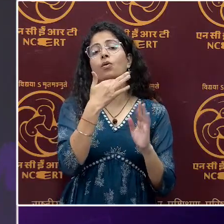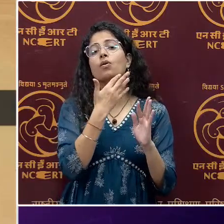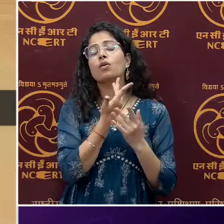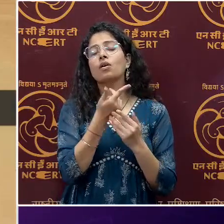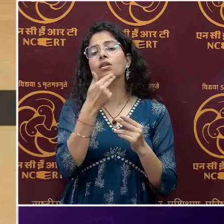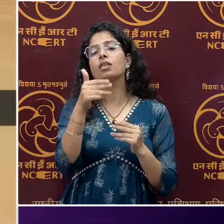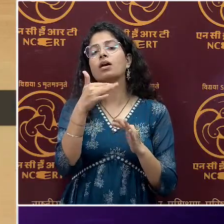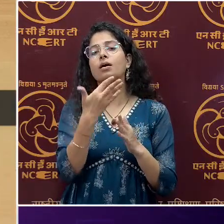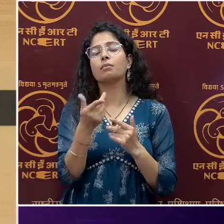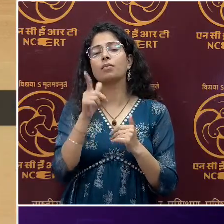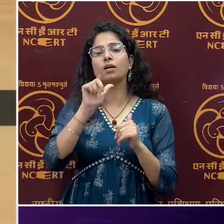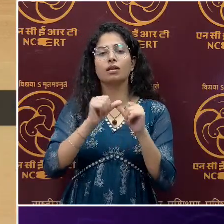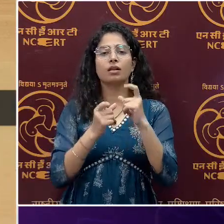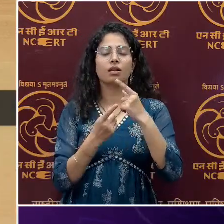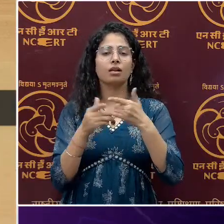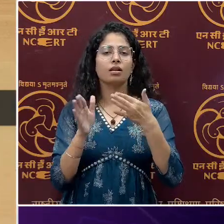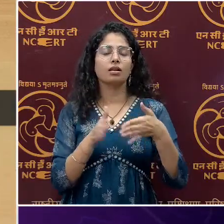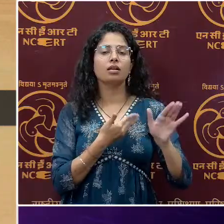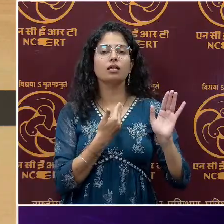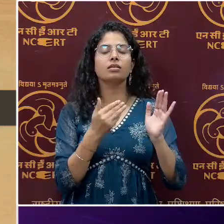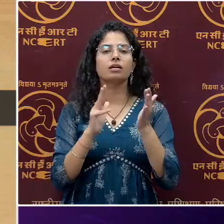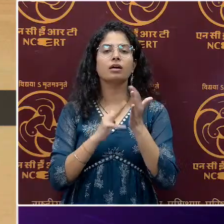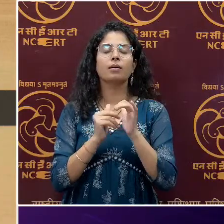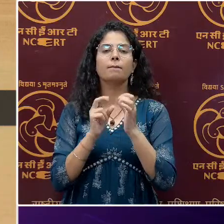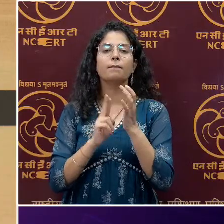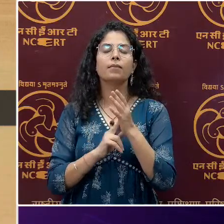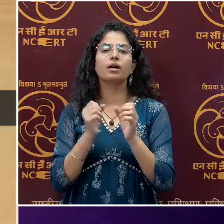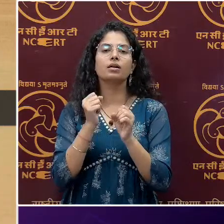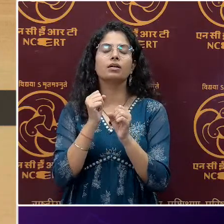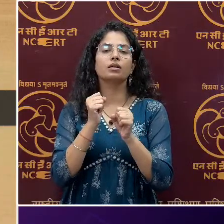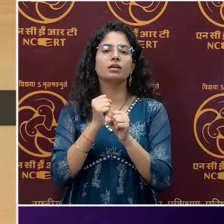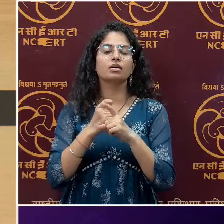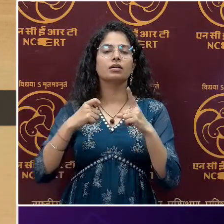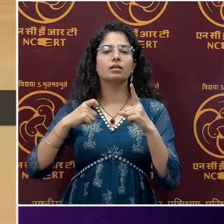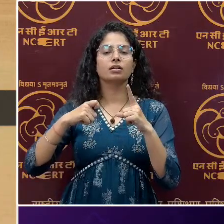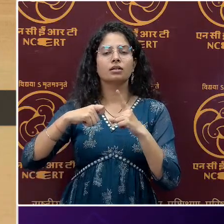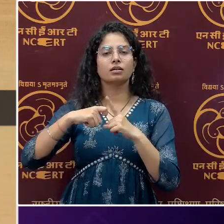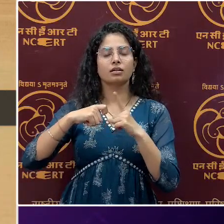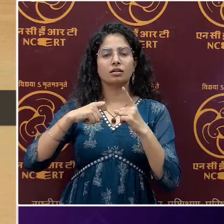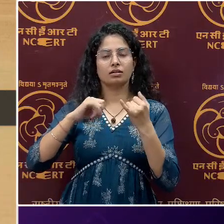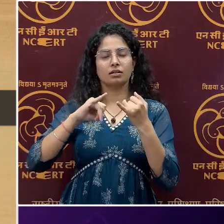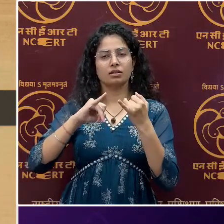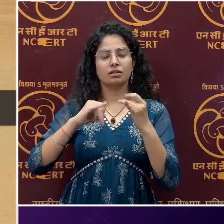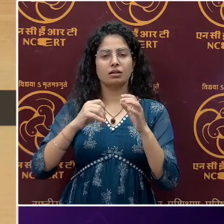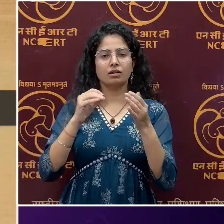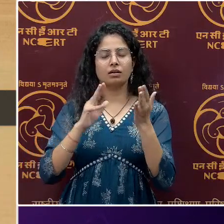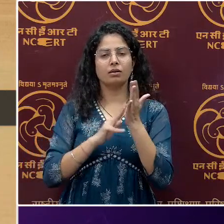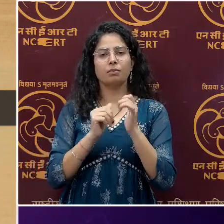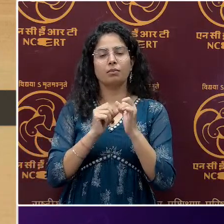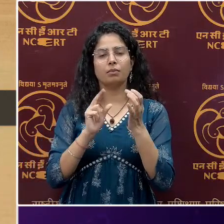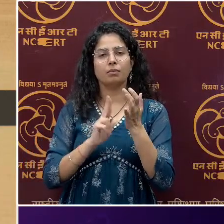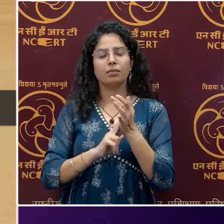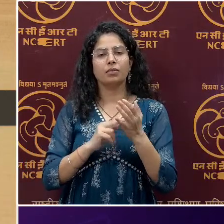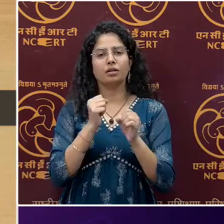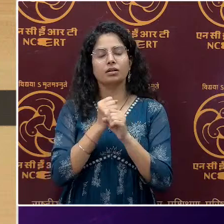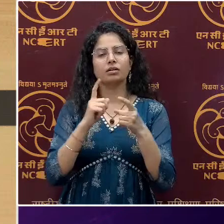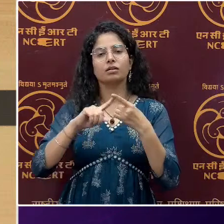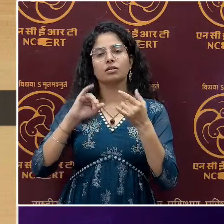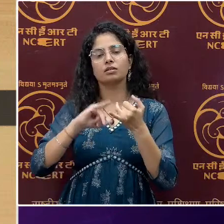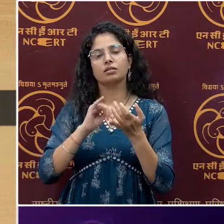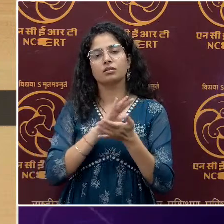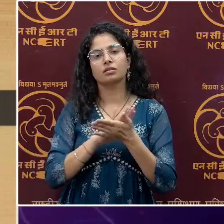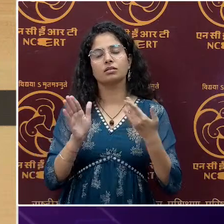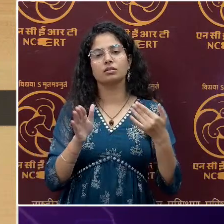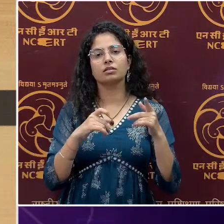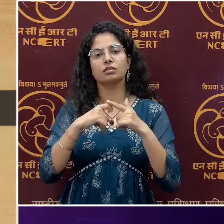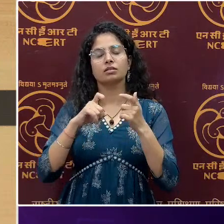yeah. And ma'am, she's actually, you know, when she was singing that song that time, just after independence,